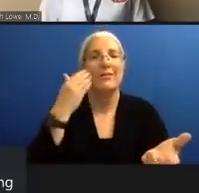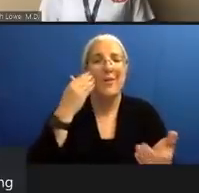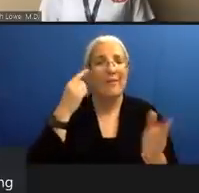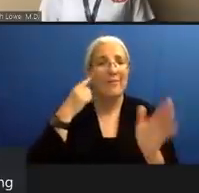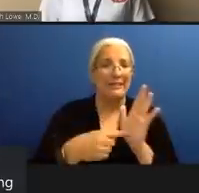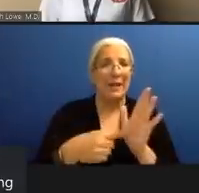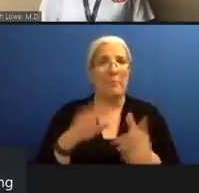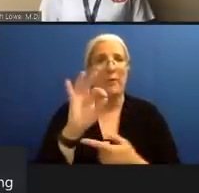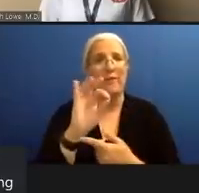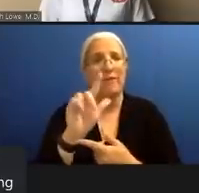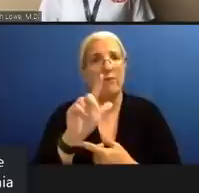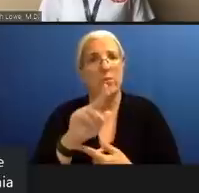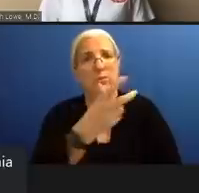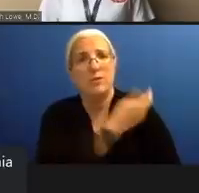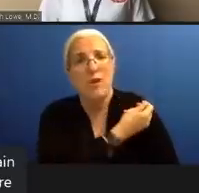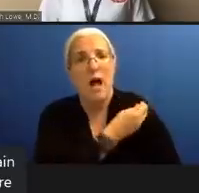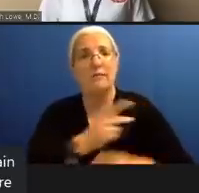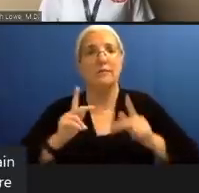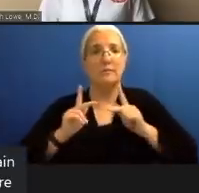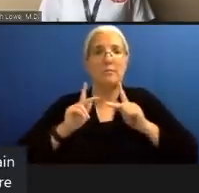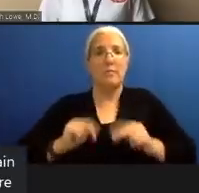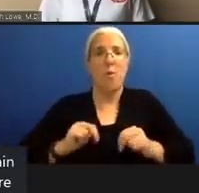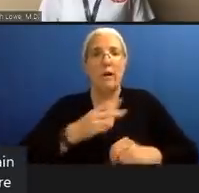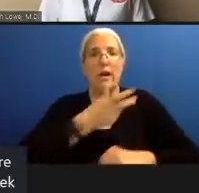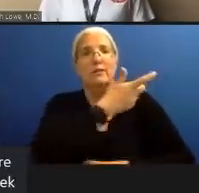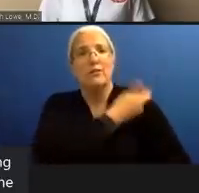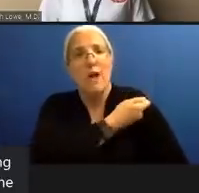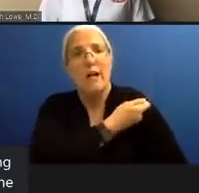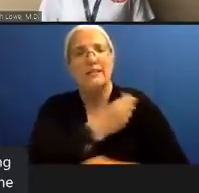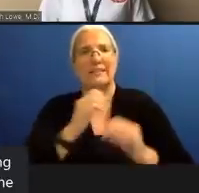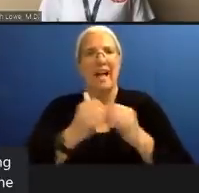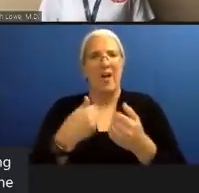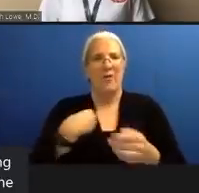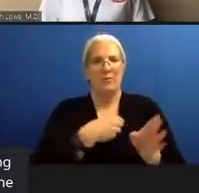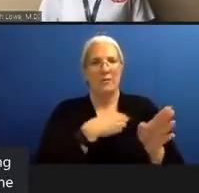typically would advise people to seek in the fall?